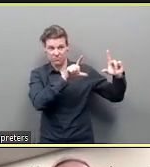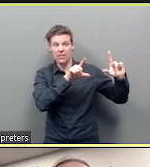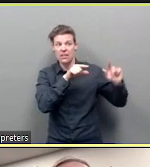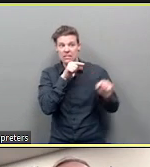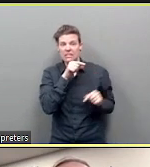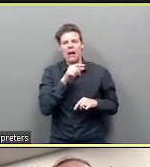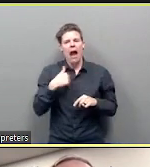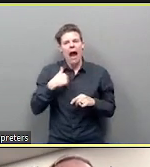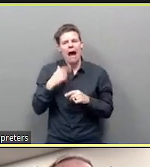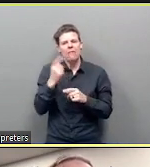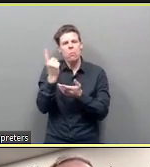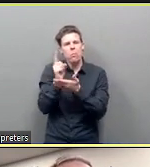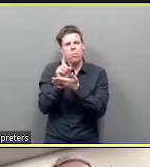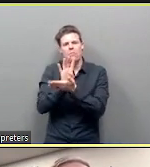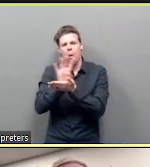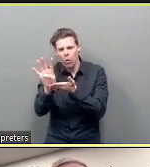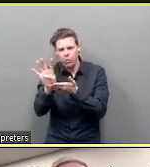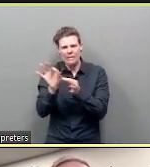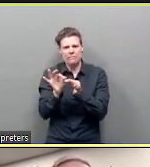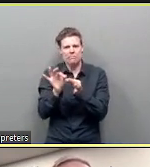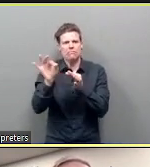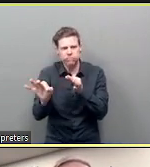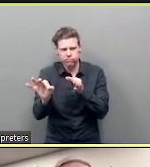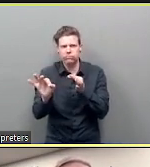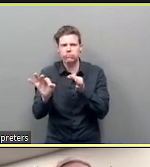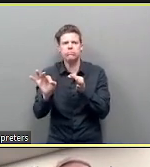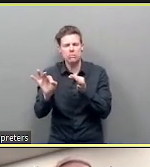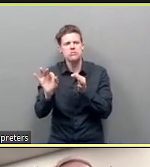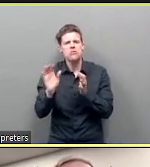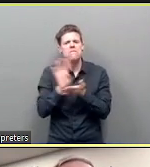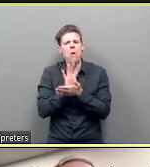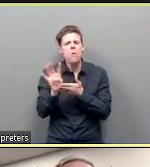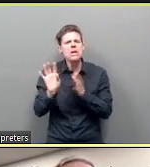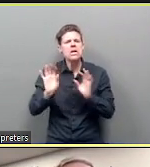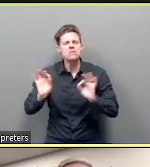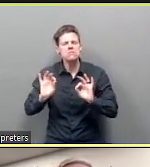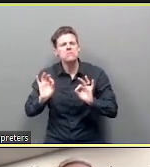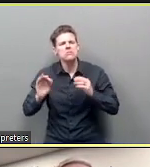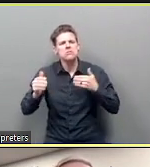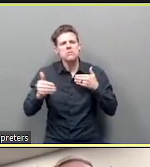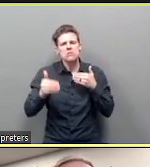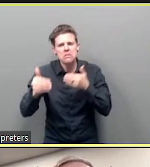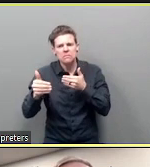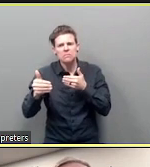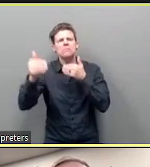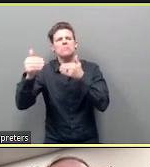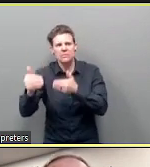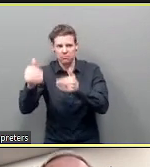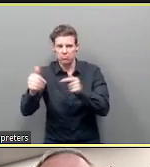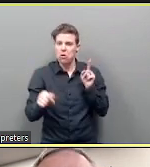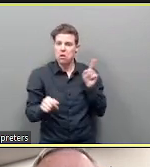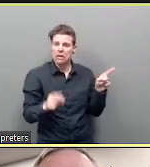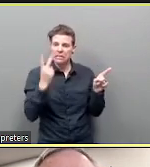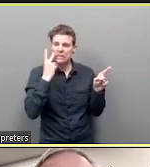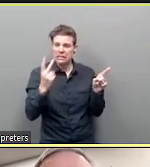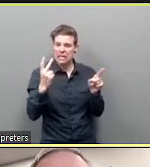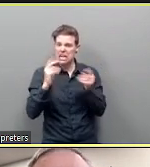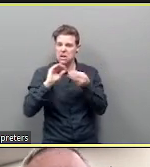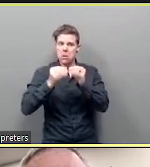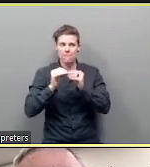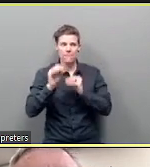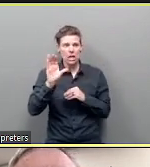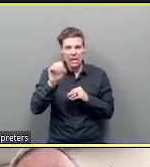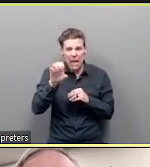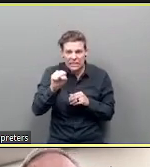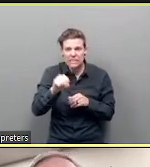see, not too much of a lag though. You can see cases, hospitalizations, and deaths. And now if